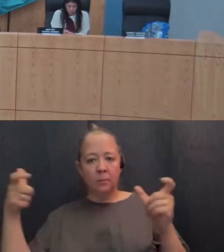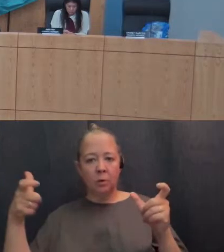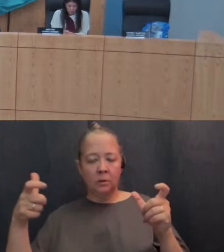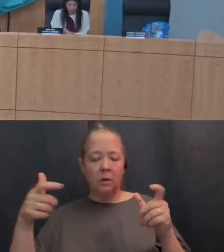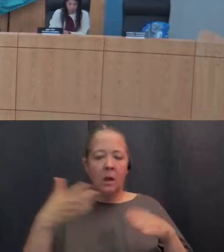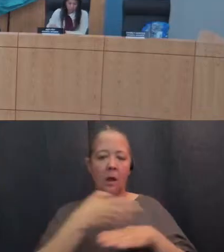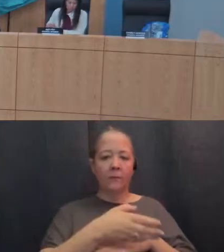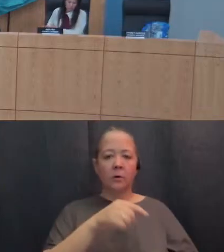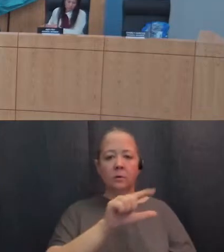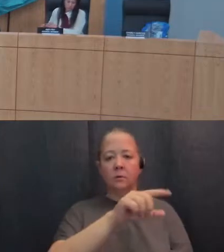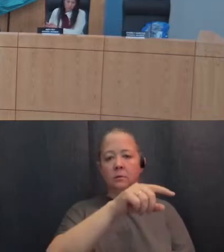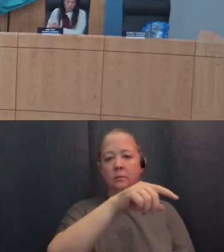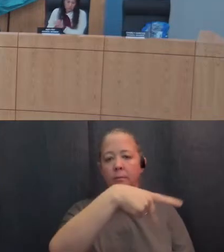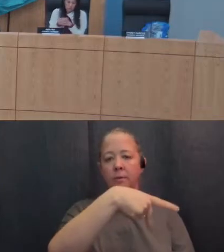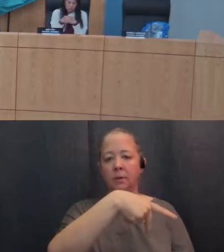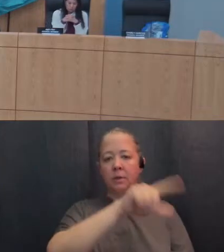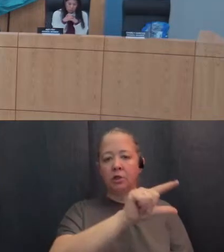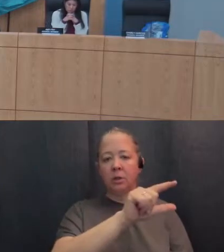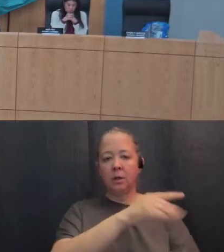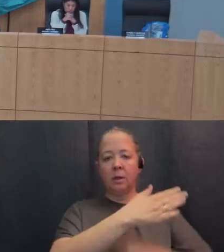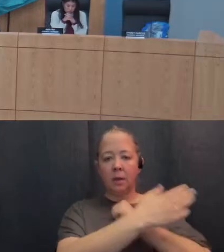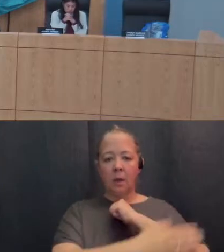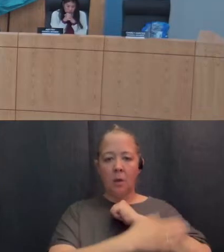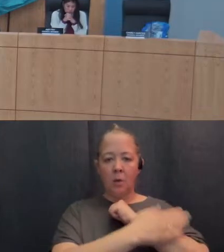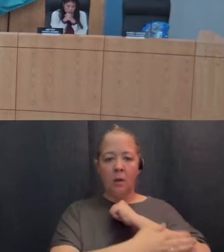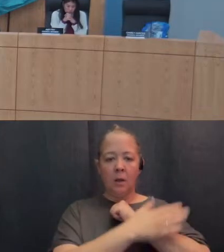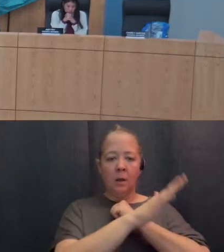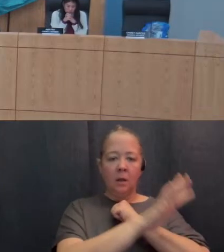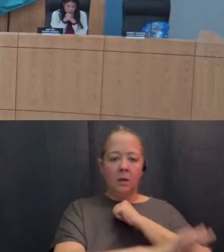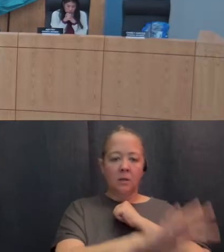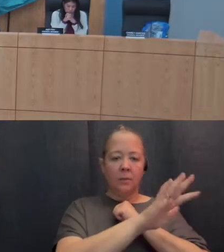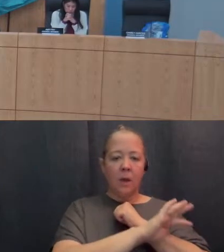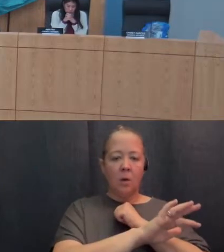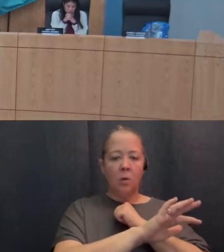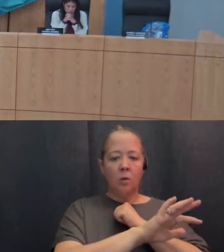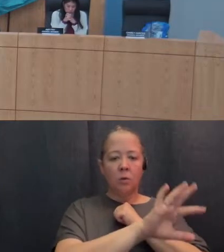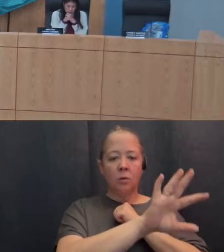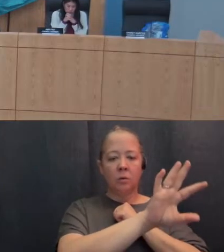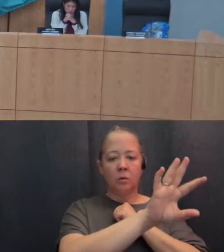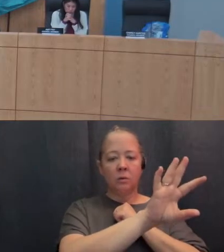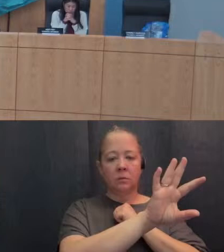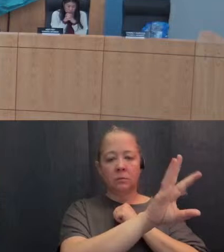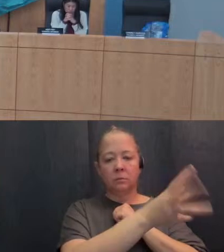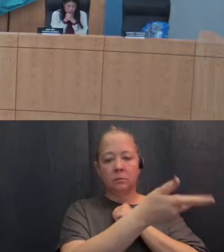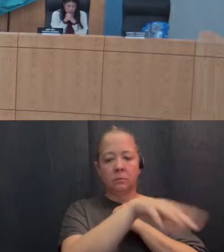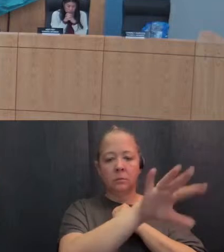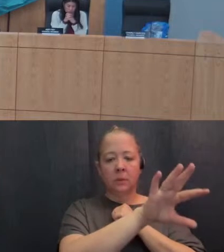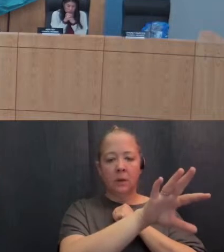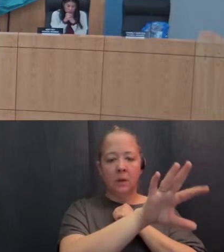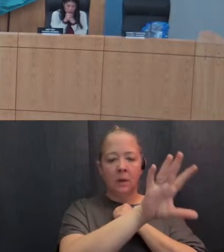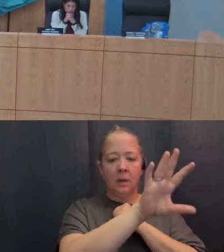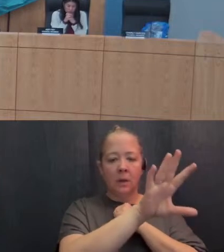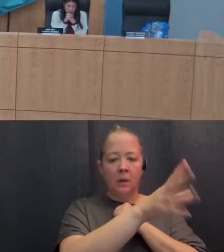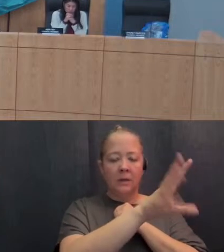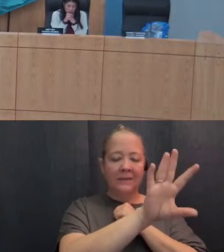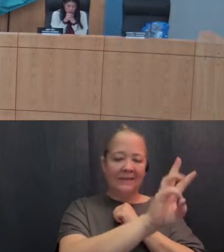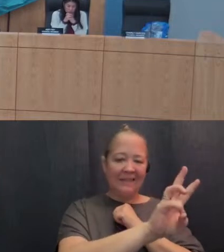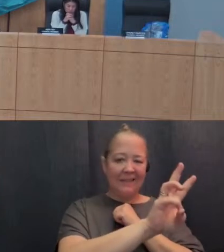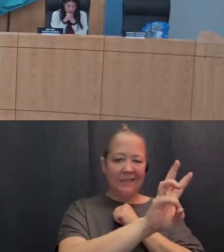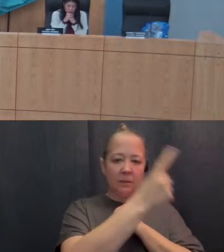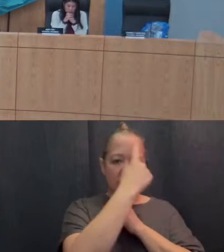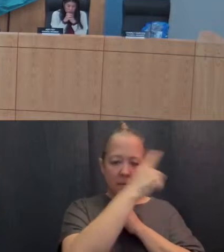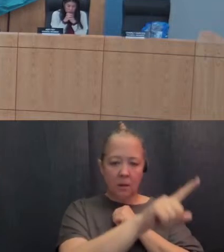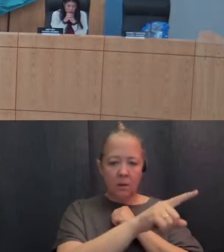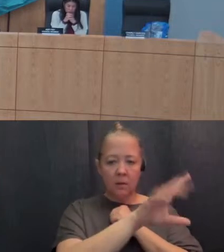cents plus about 4 cents education surplus. Cheverly is usually going to come in at about second highest among